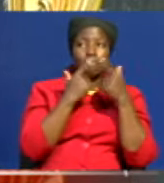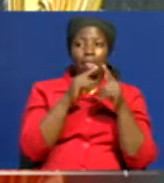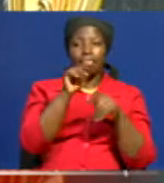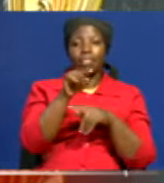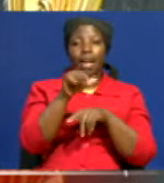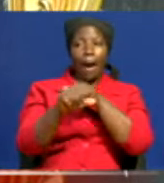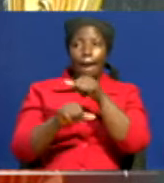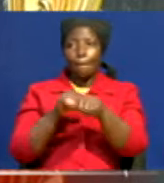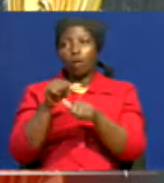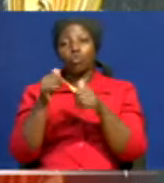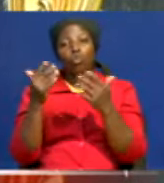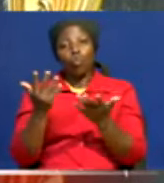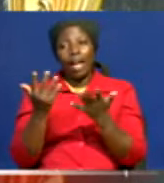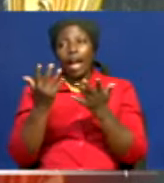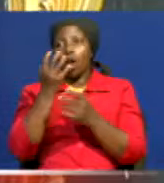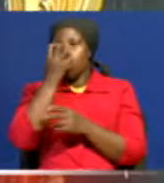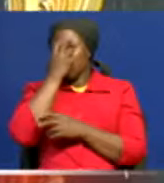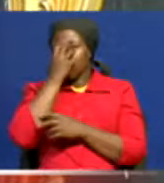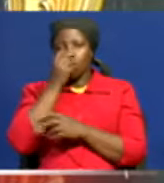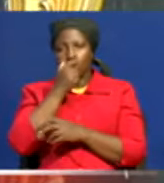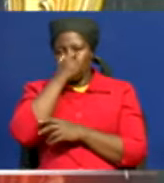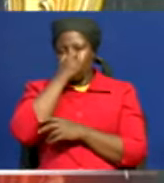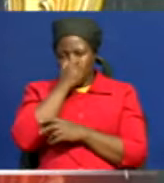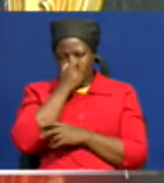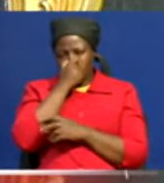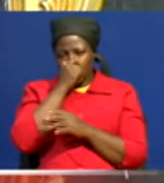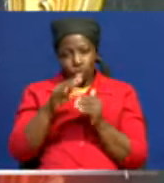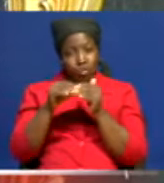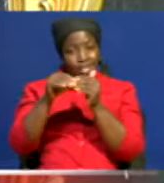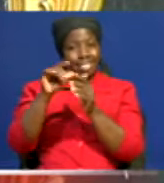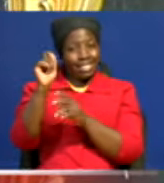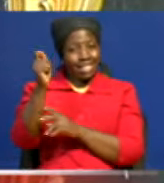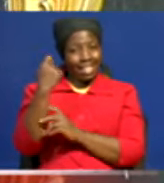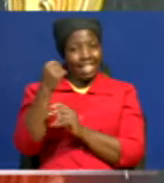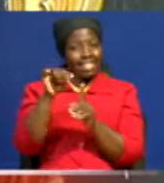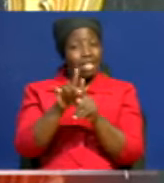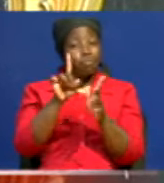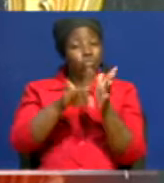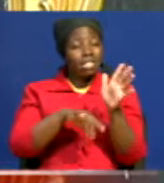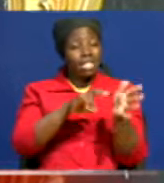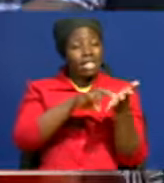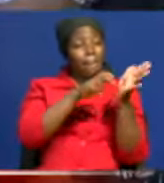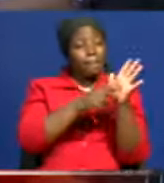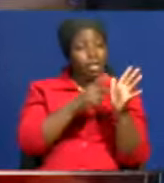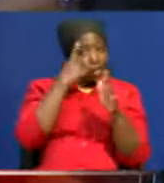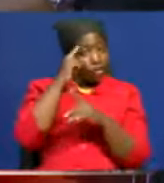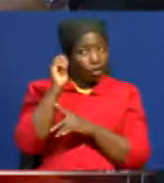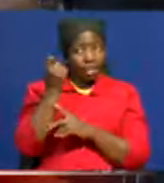about where Ruto wishes to take Kenya and what it means for Kenyans.